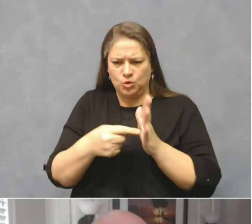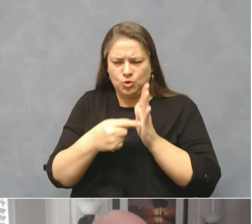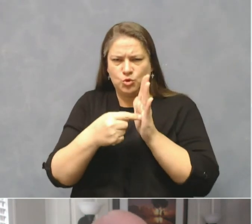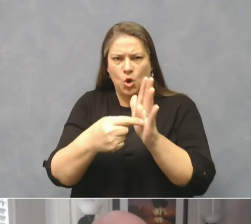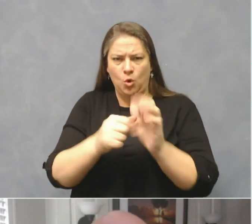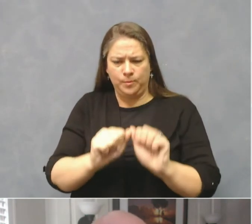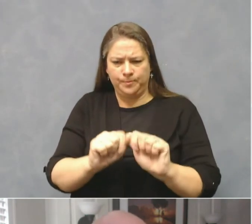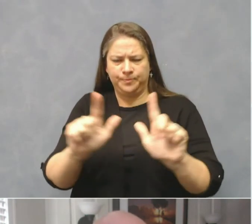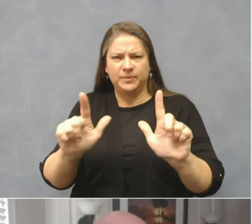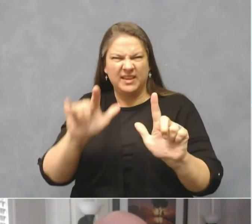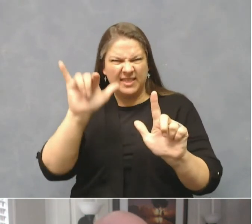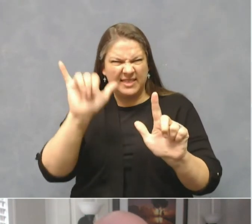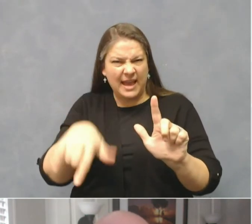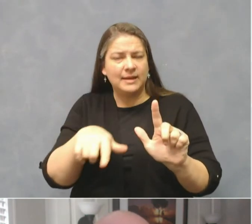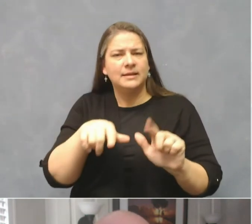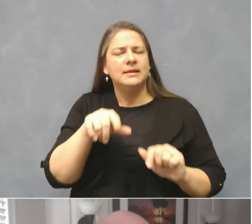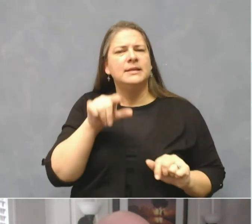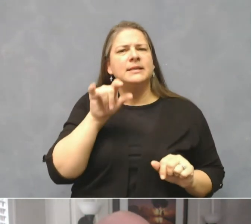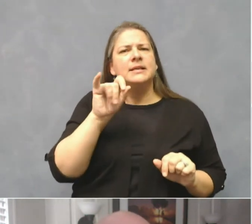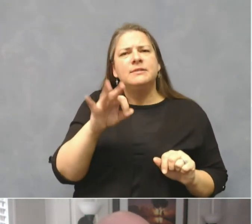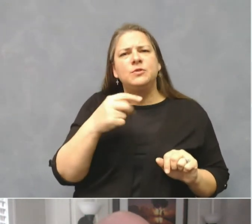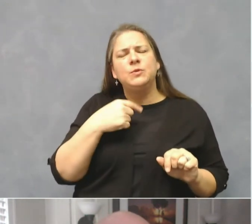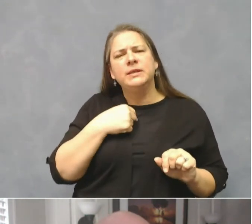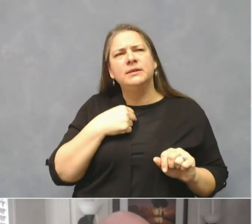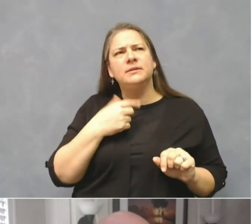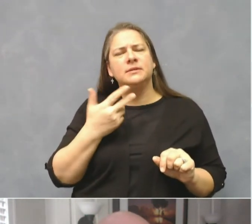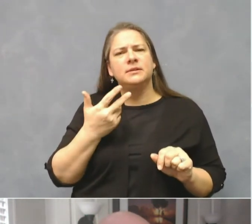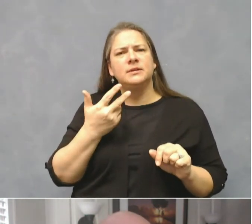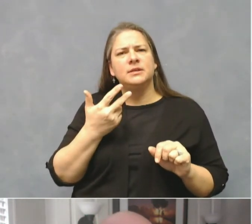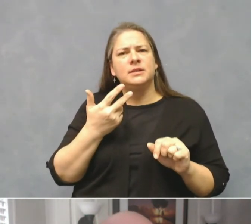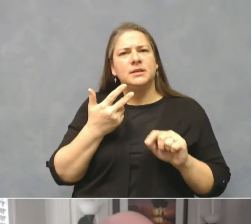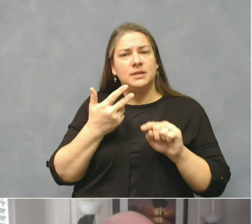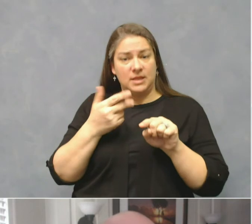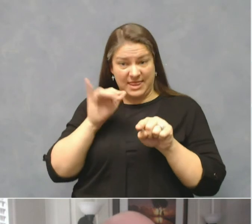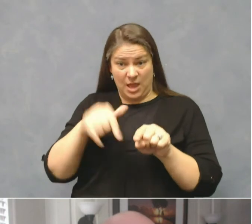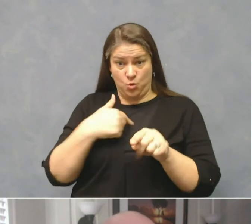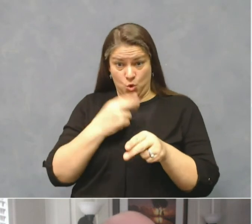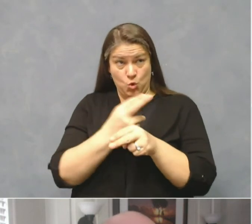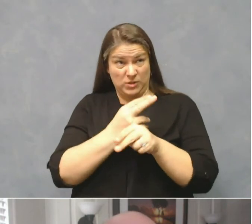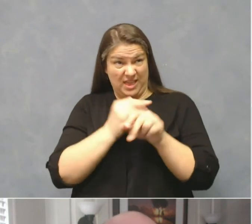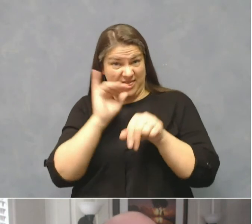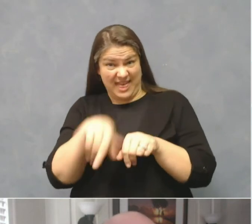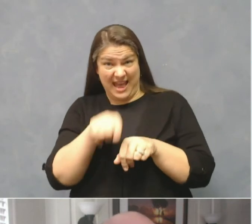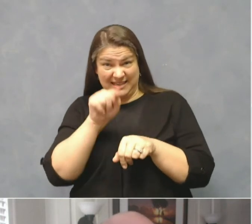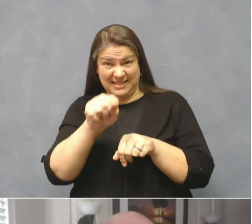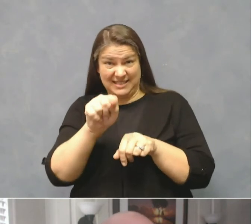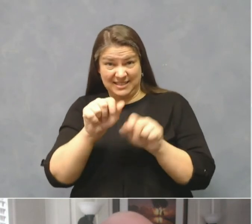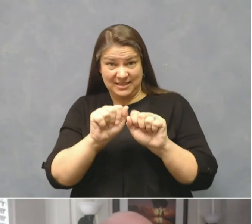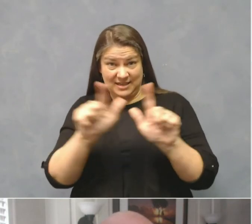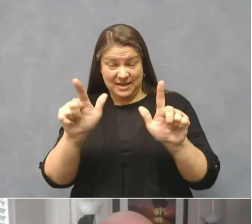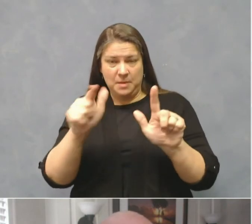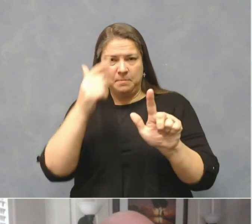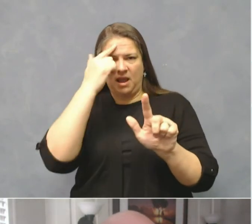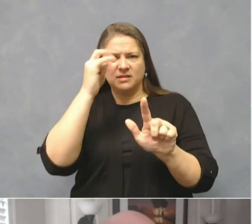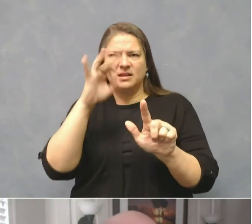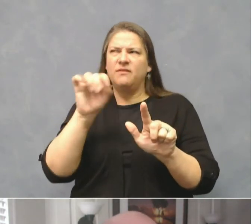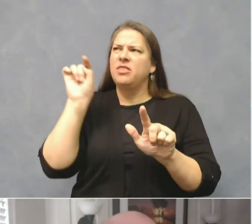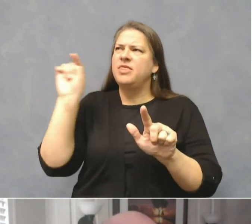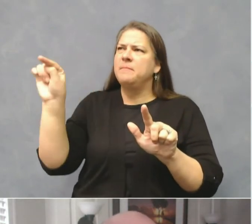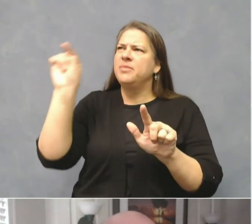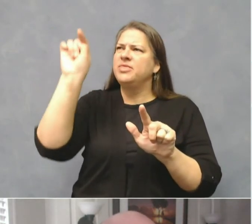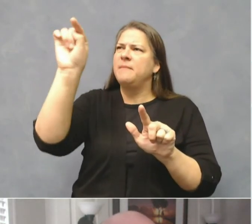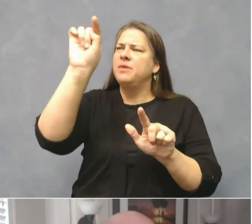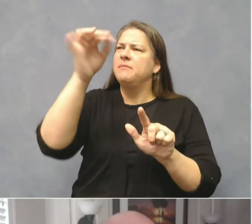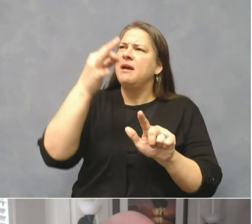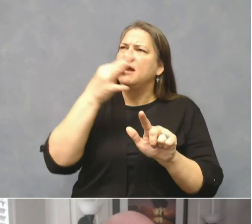or different people reaching similar conclusions, it's because we want you to know, like when the governor shares the White